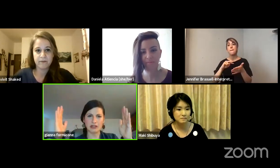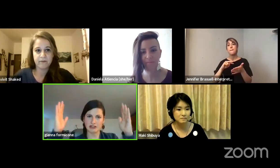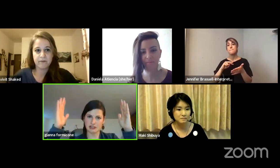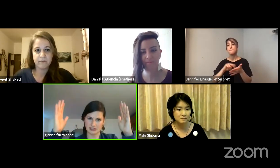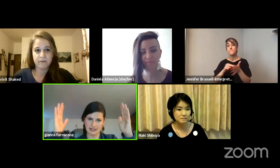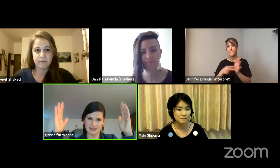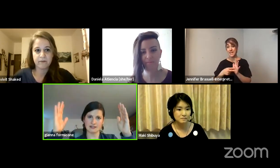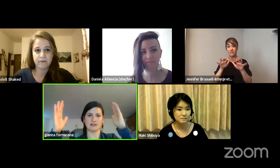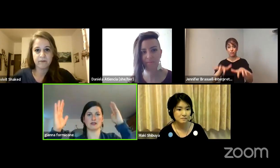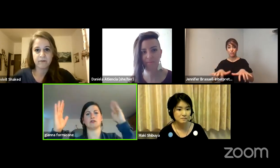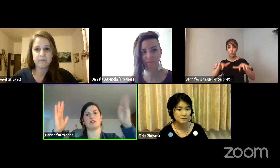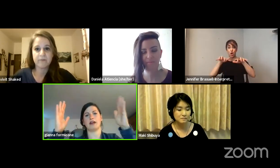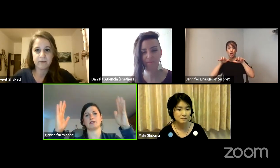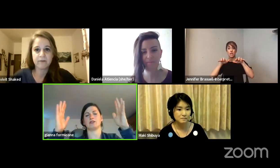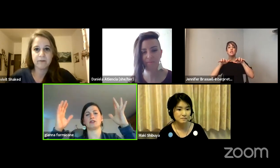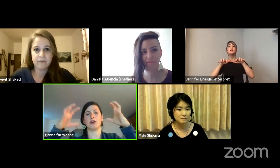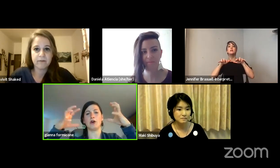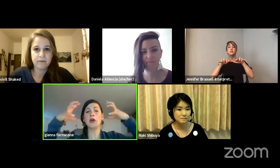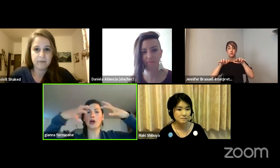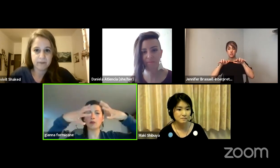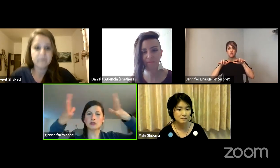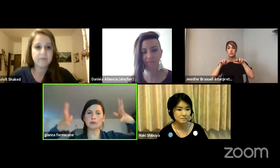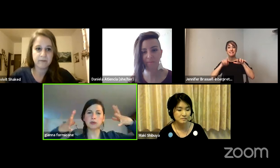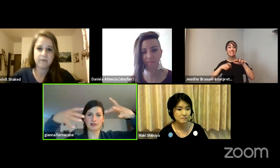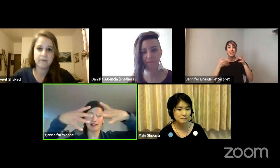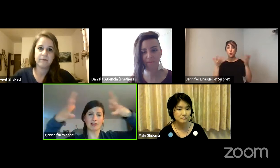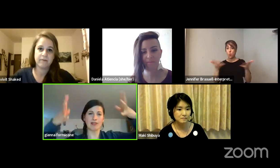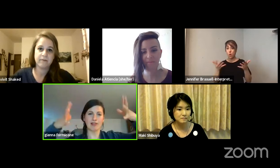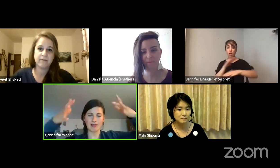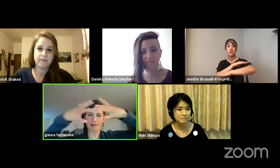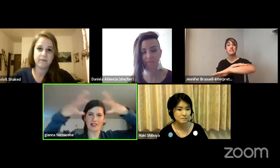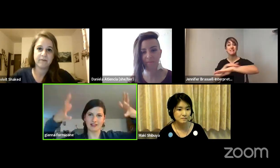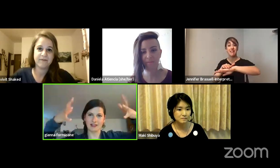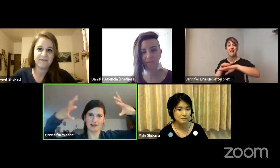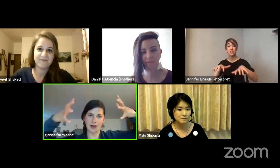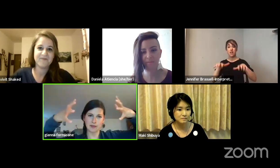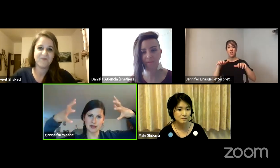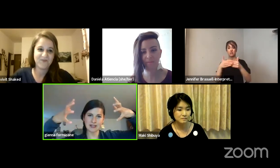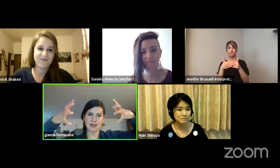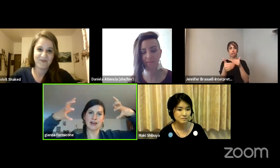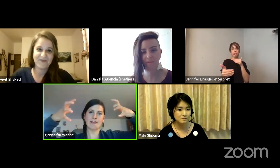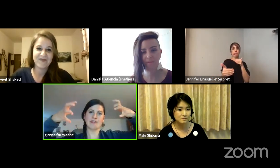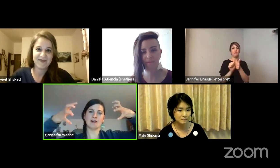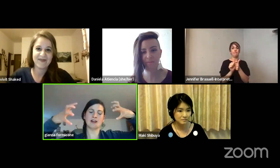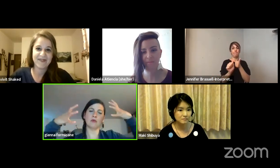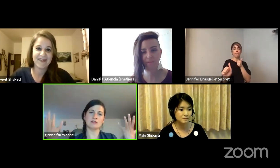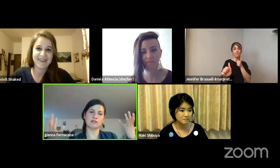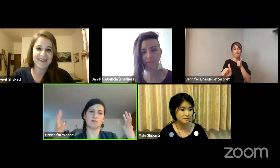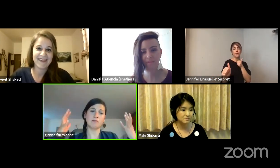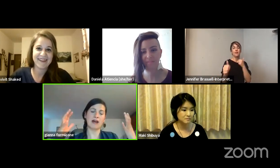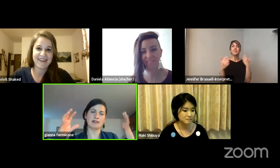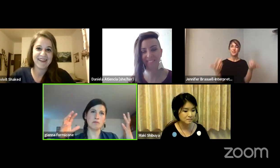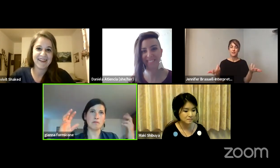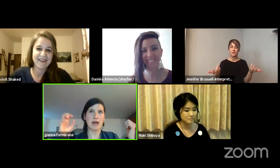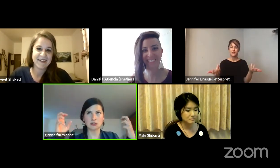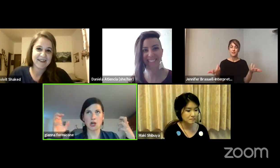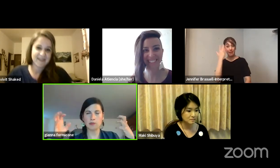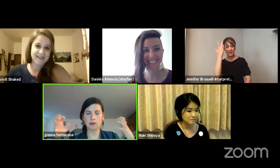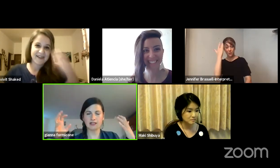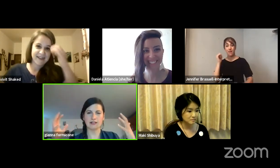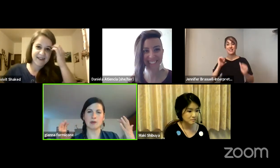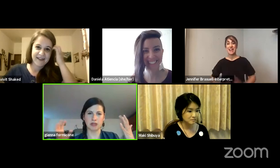a bigger distance to the actor. So I want to put them like in cabins, and then I want, my